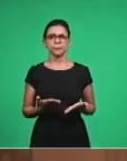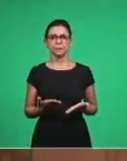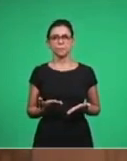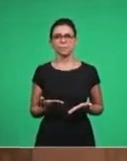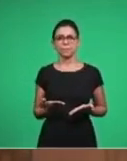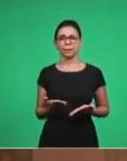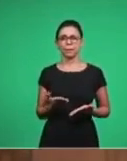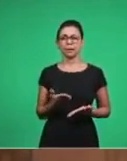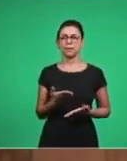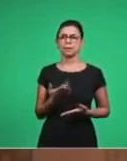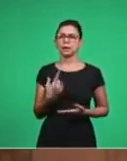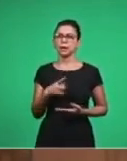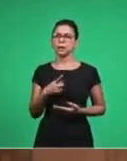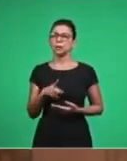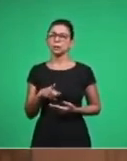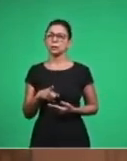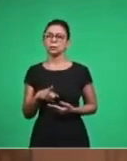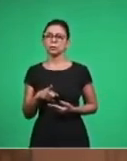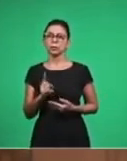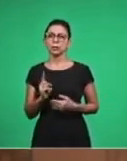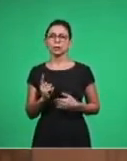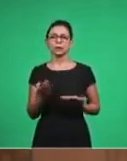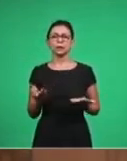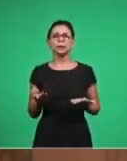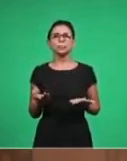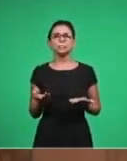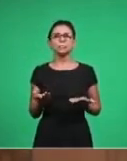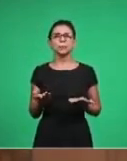no longer sufficient for a ministry.